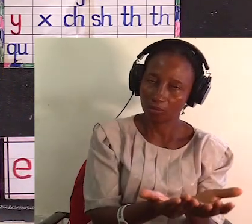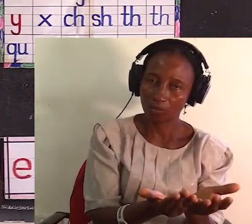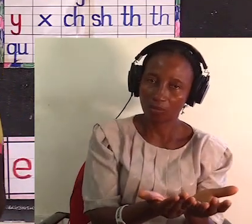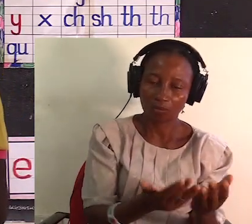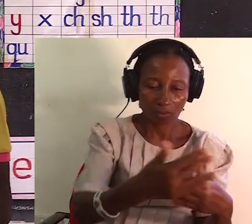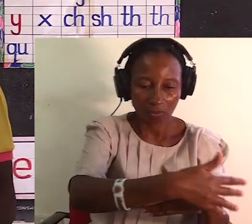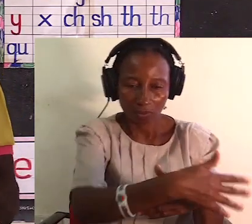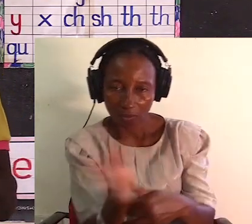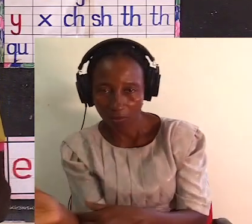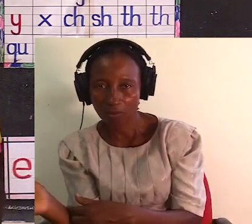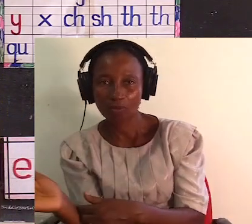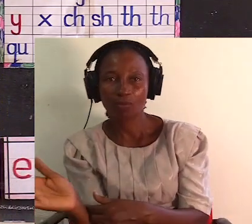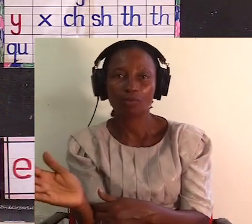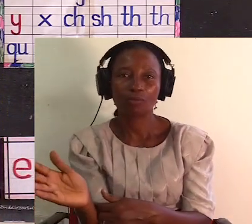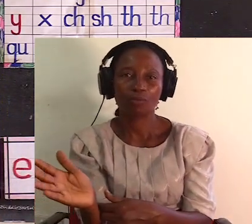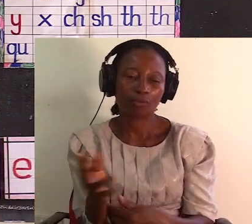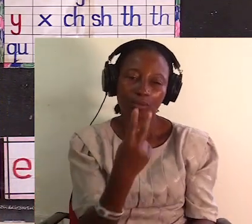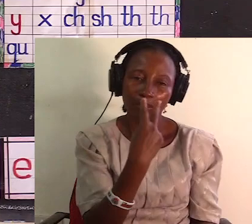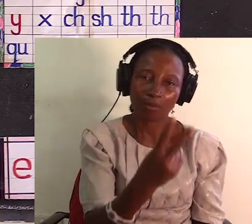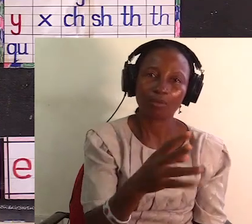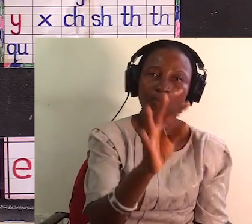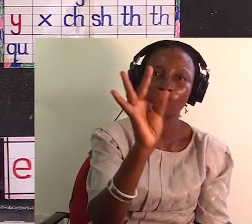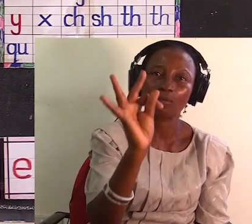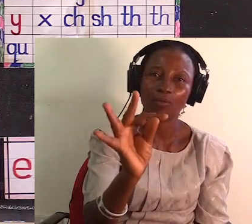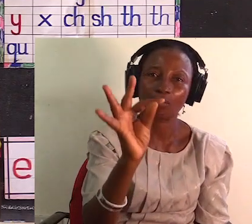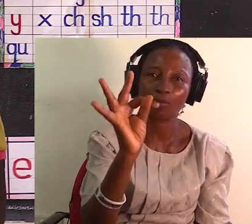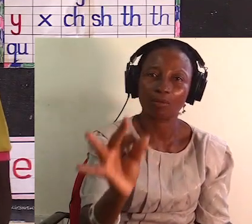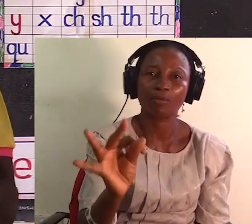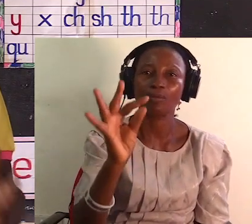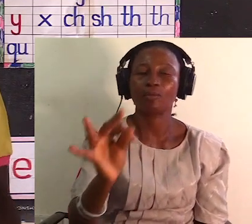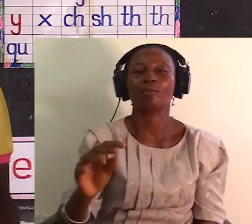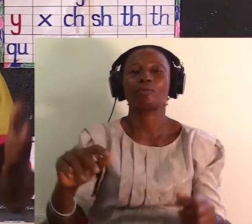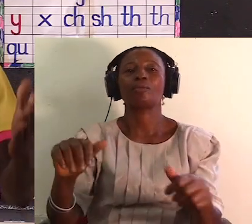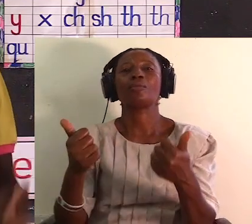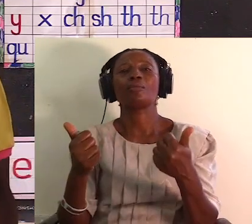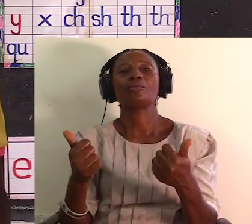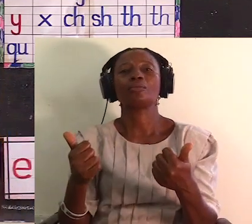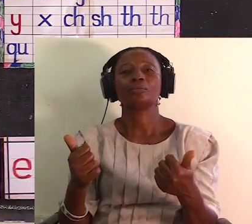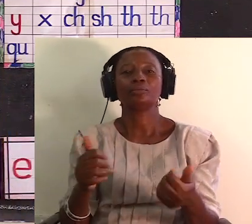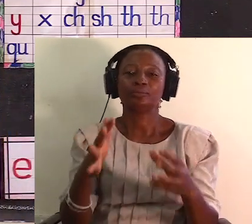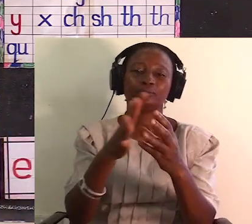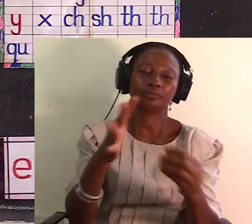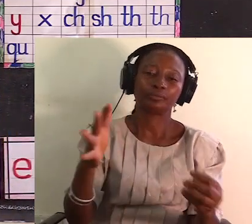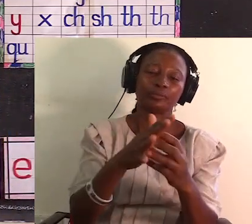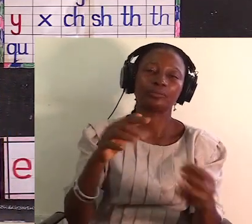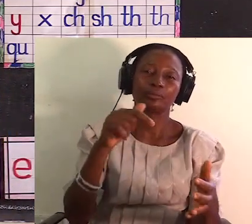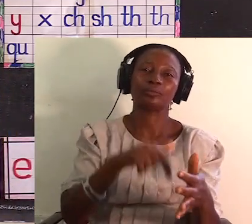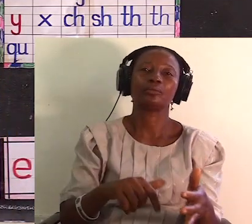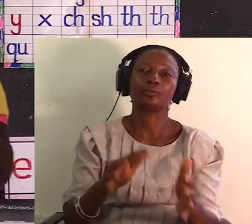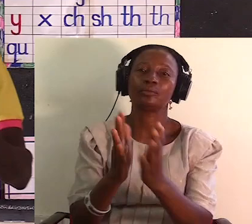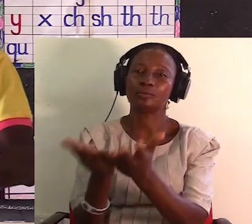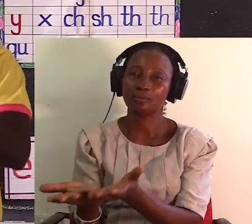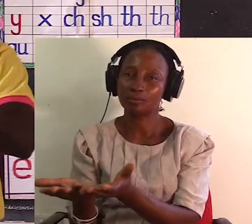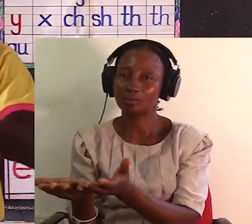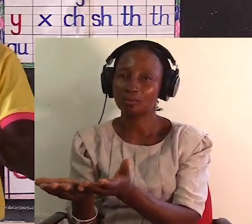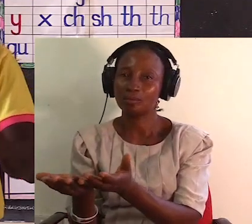recognize f in a word, just copy the words. Especially the 3-letter word, the 4-letter word. Don't go in for those